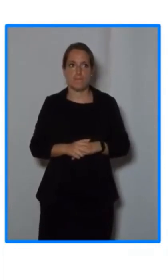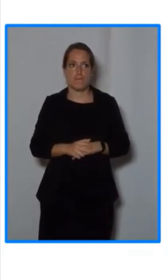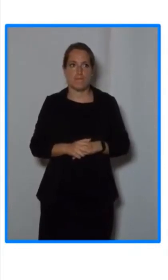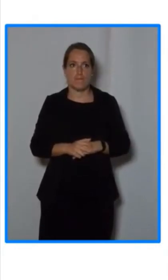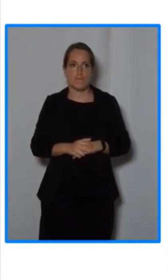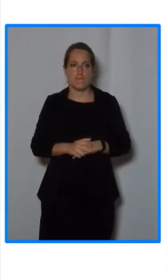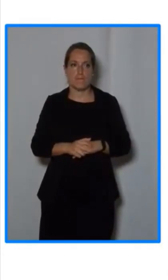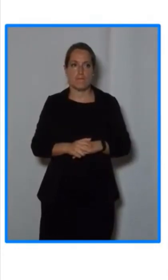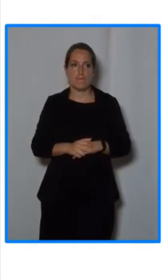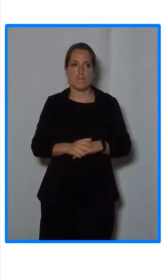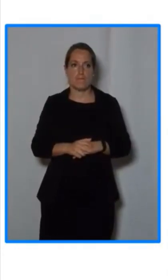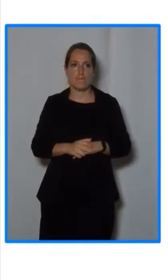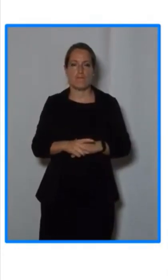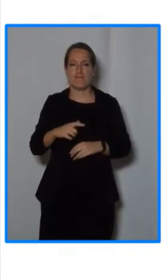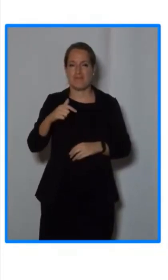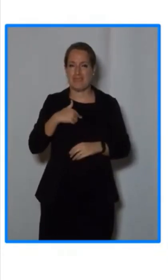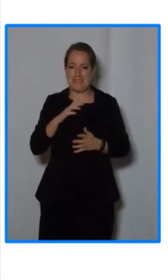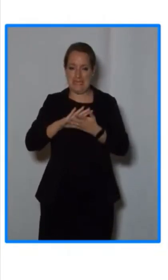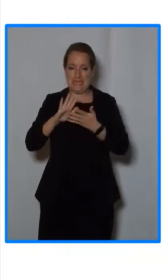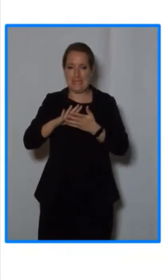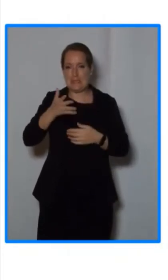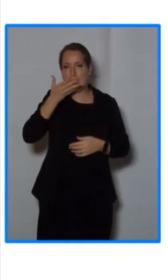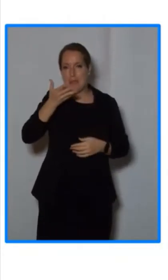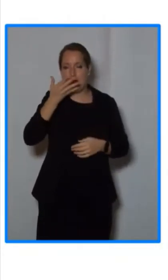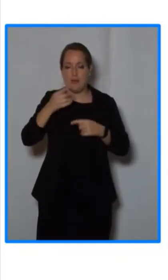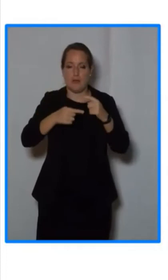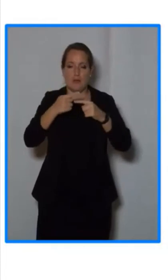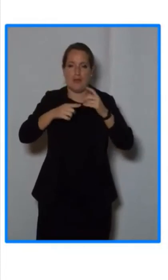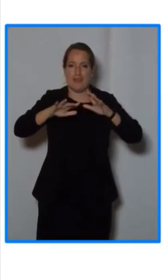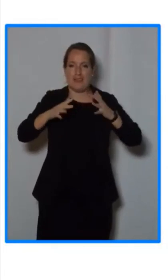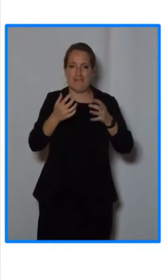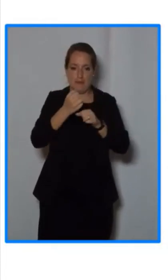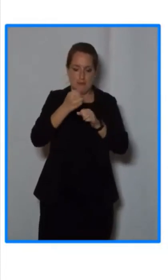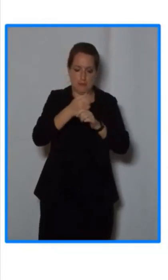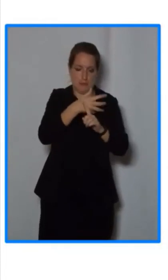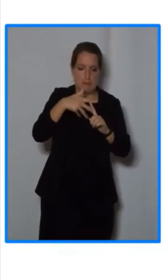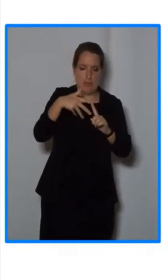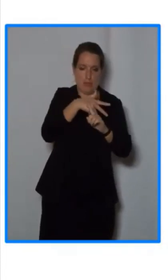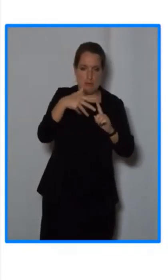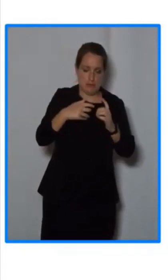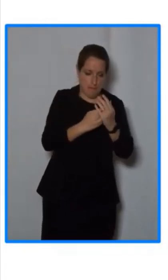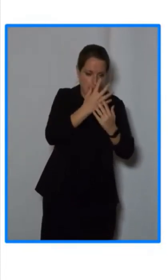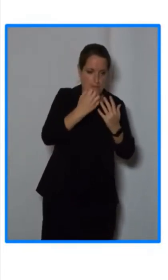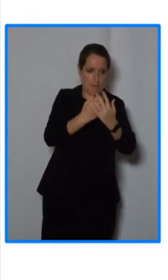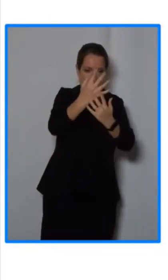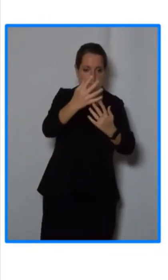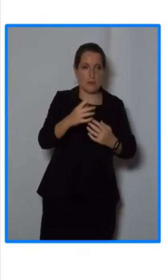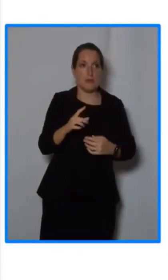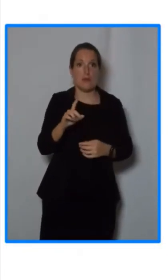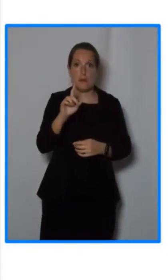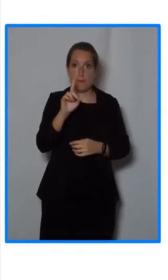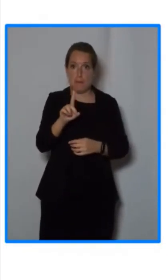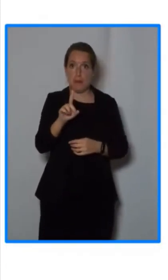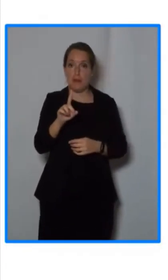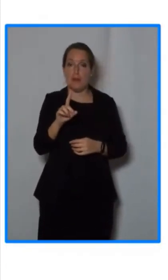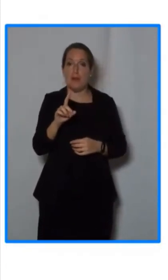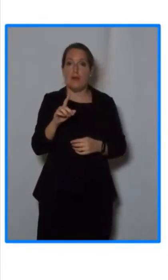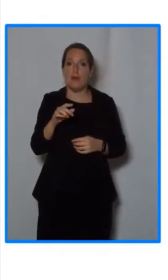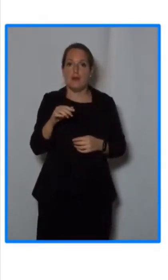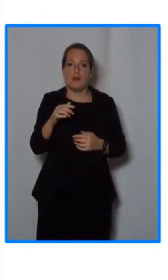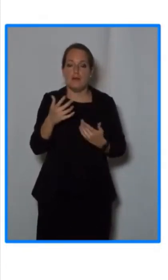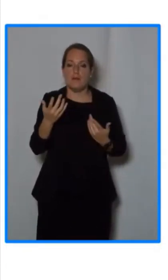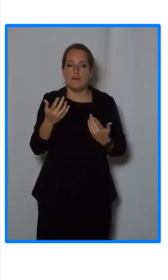Now, I have spent a lot of time talking about the development side of things, but no matter how technically accessible solution you have created, does it matter